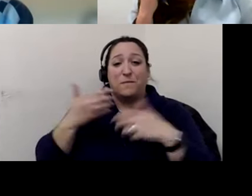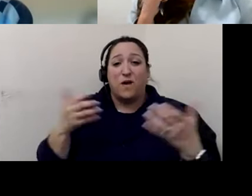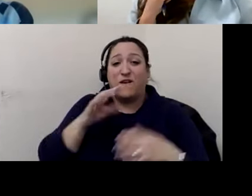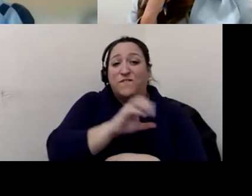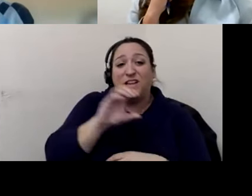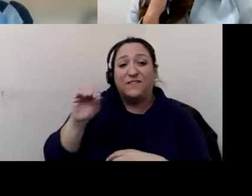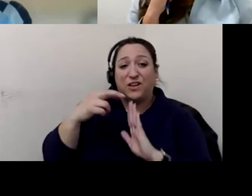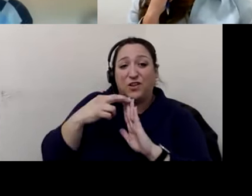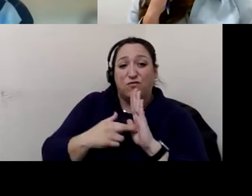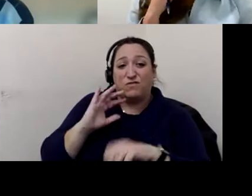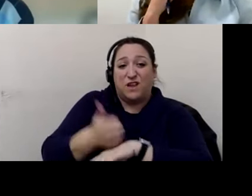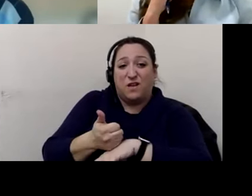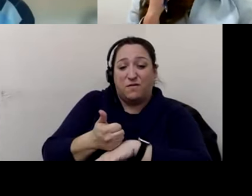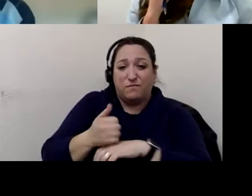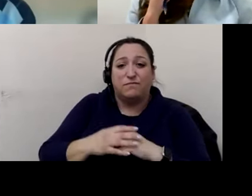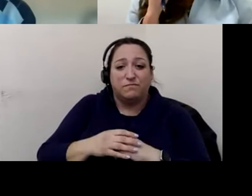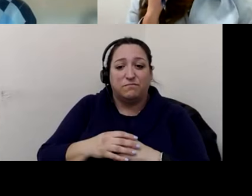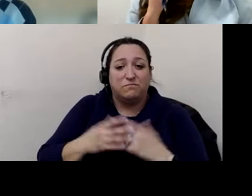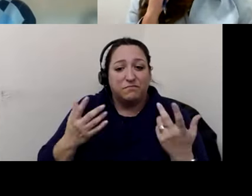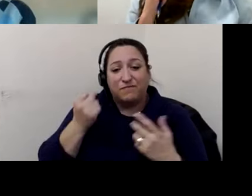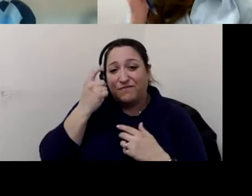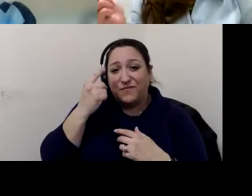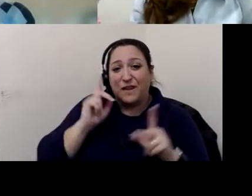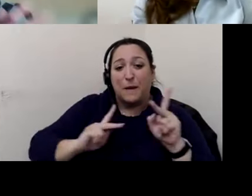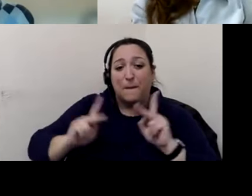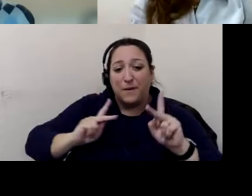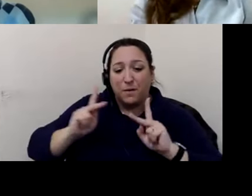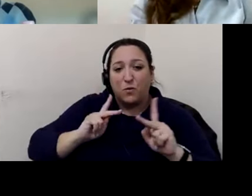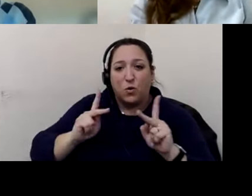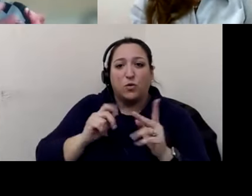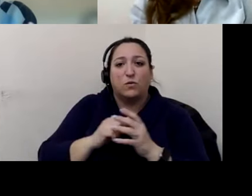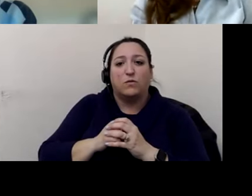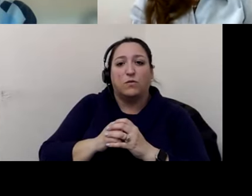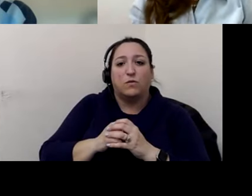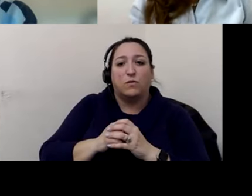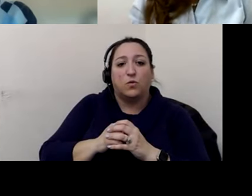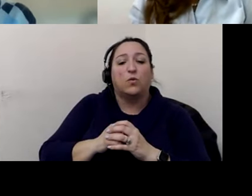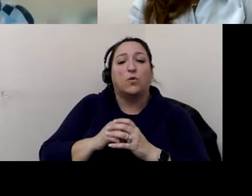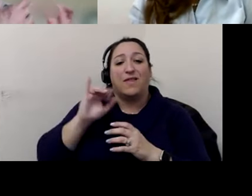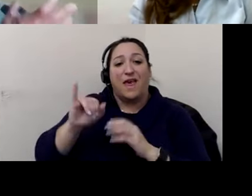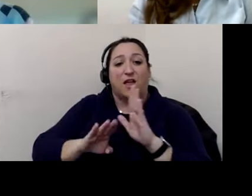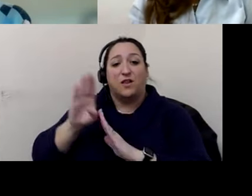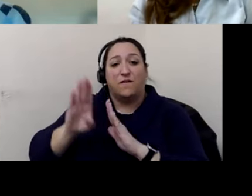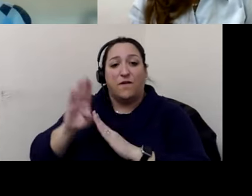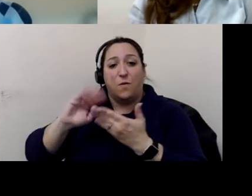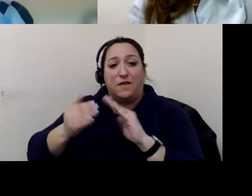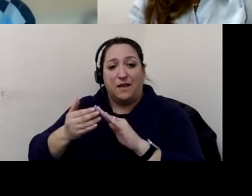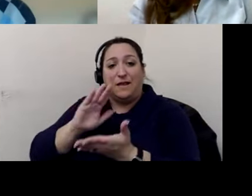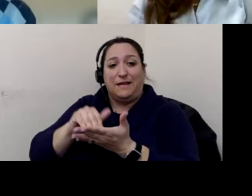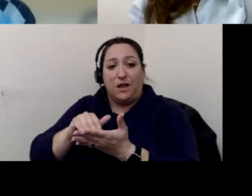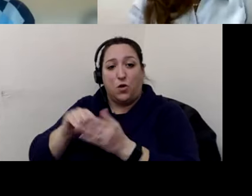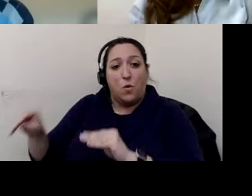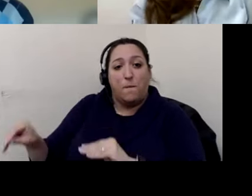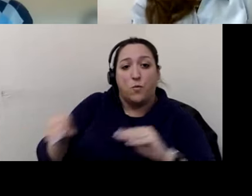50-50 rule, because while people were being moved out of the the developmental centers and into the